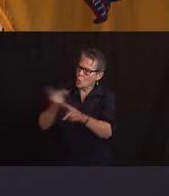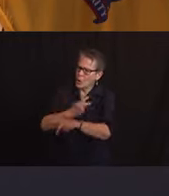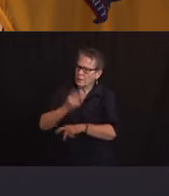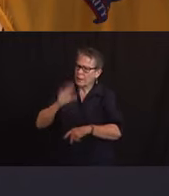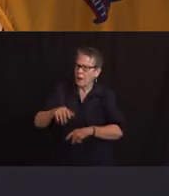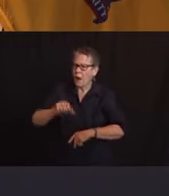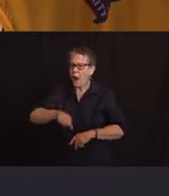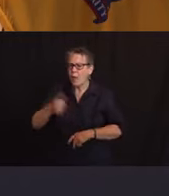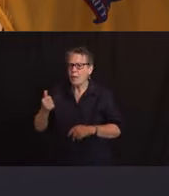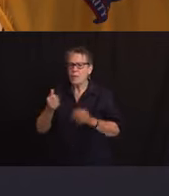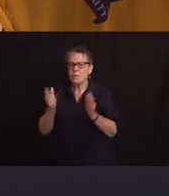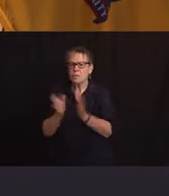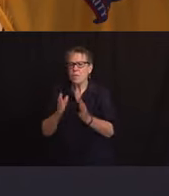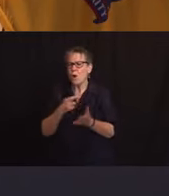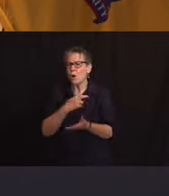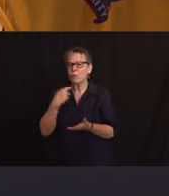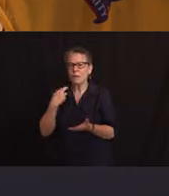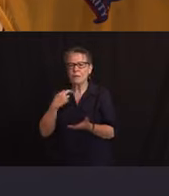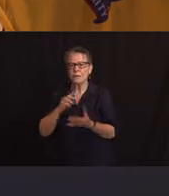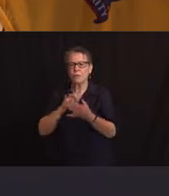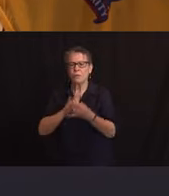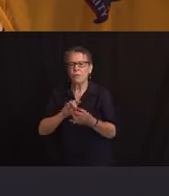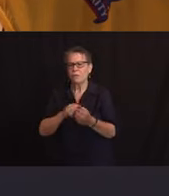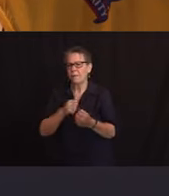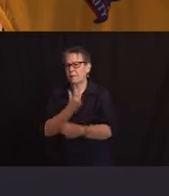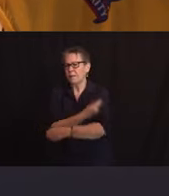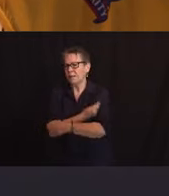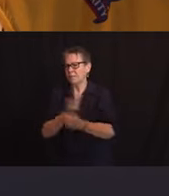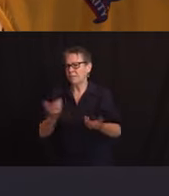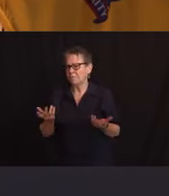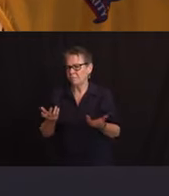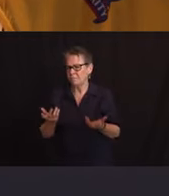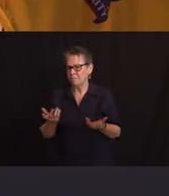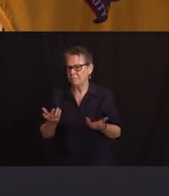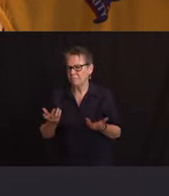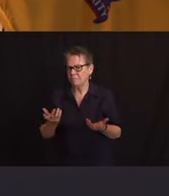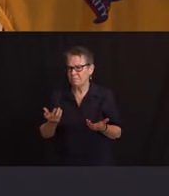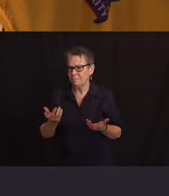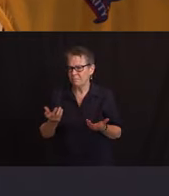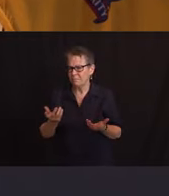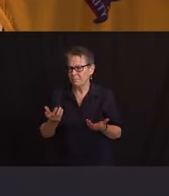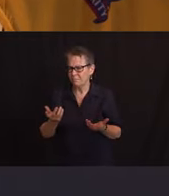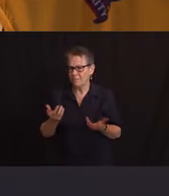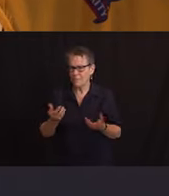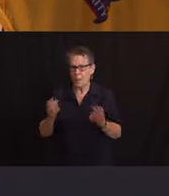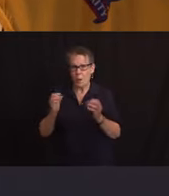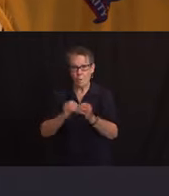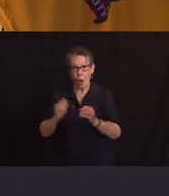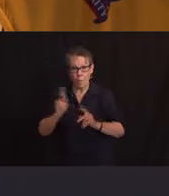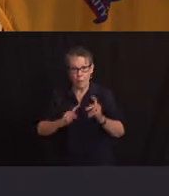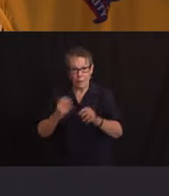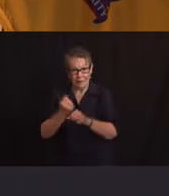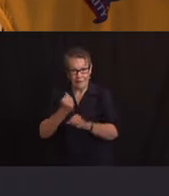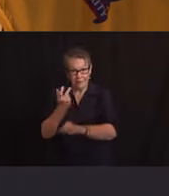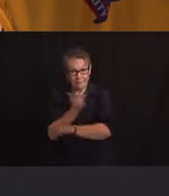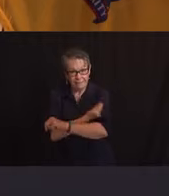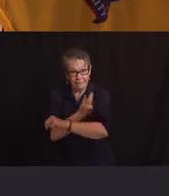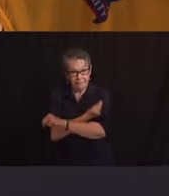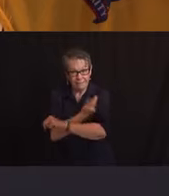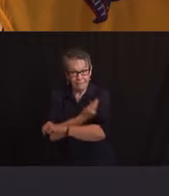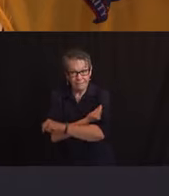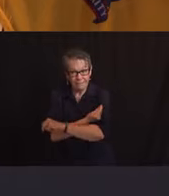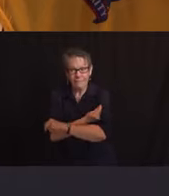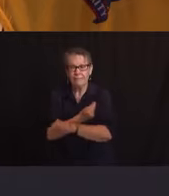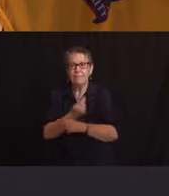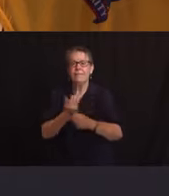risk associated with being vaccinated. And the faster we get to our objectives, the more aggressively